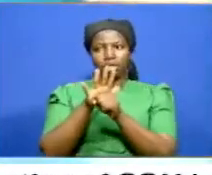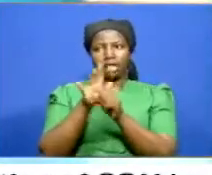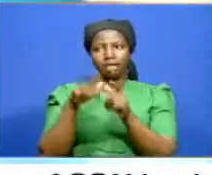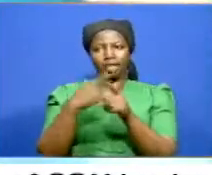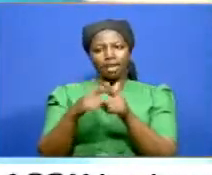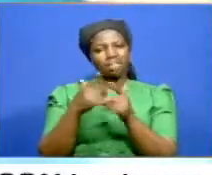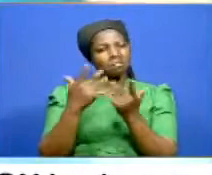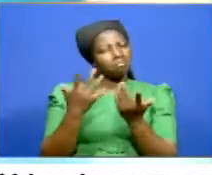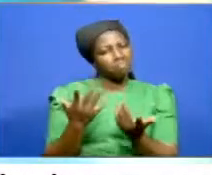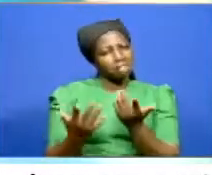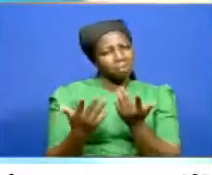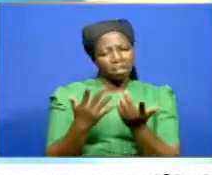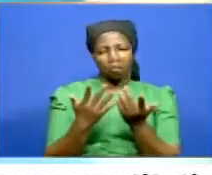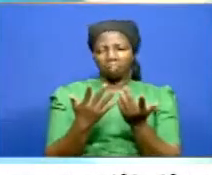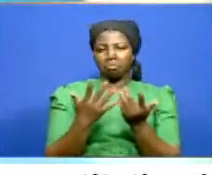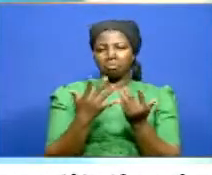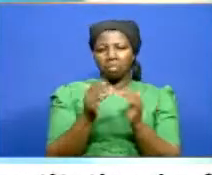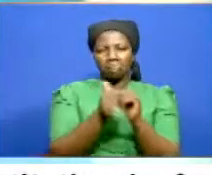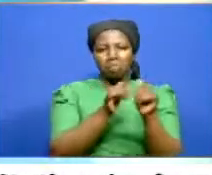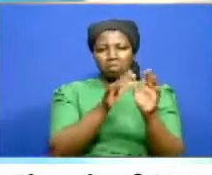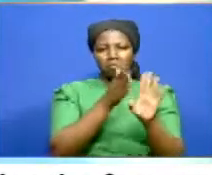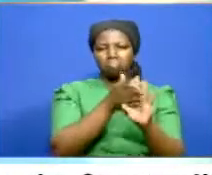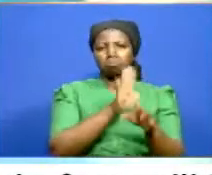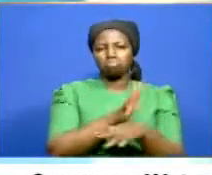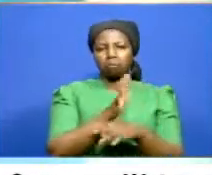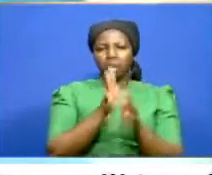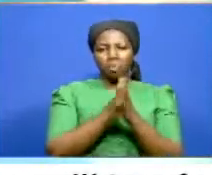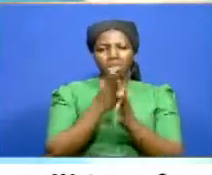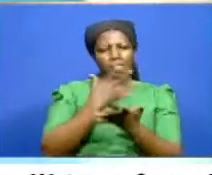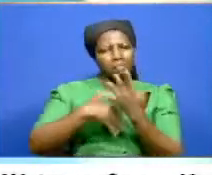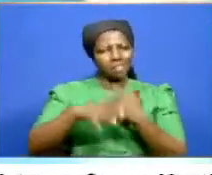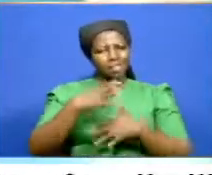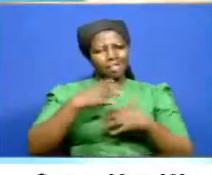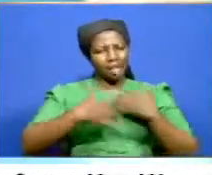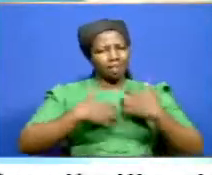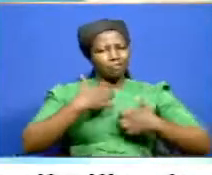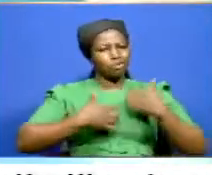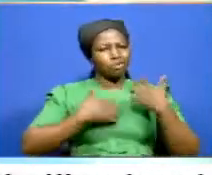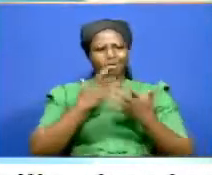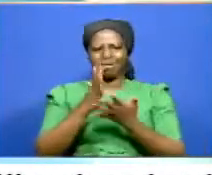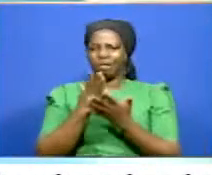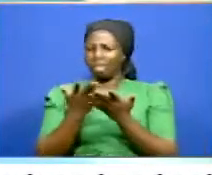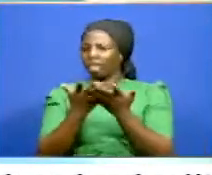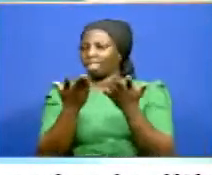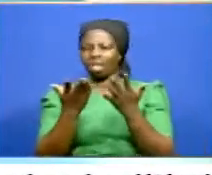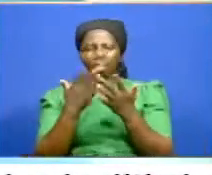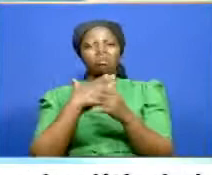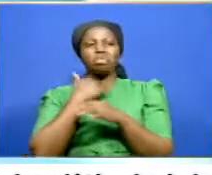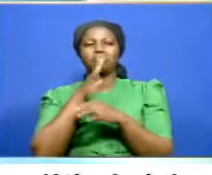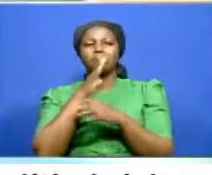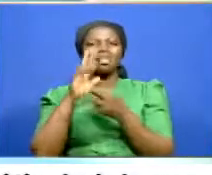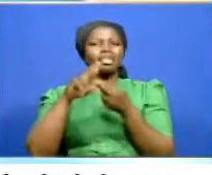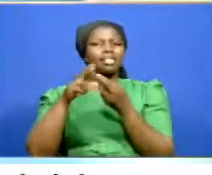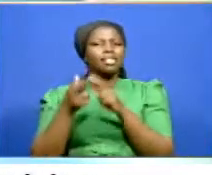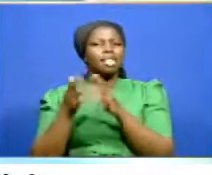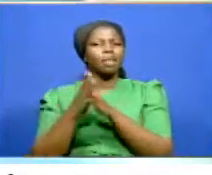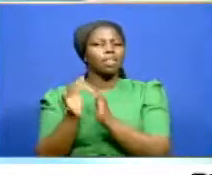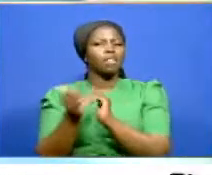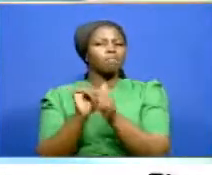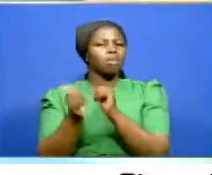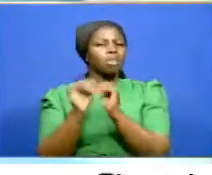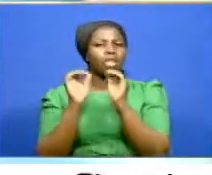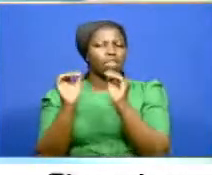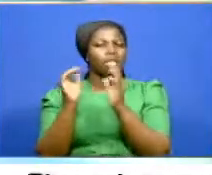game with mixed emotions, and some of them would not even like to be associated with it anymore because, again, of their past